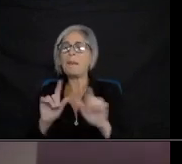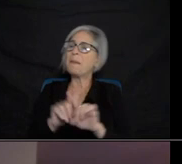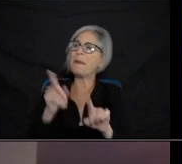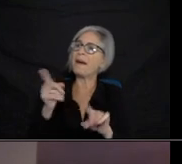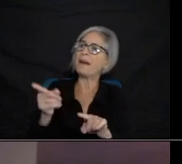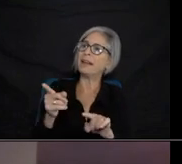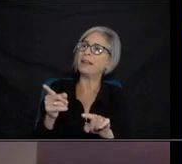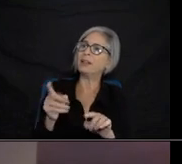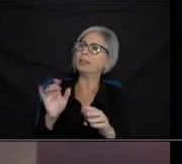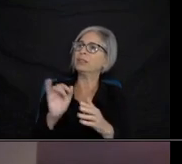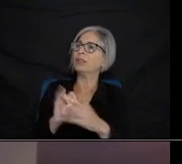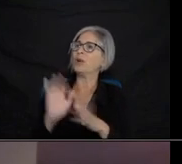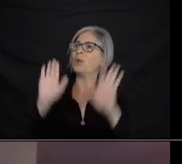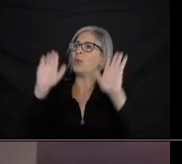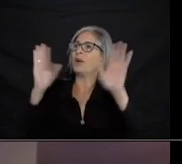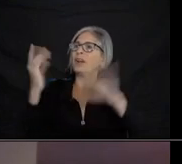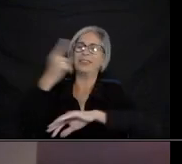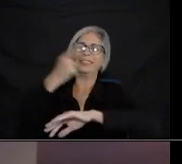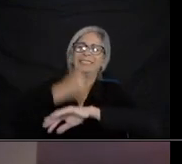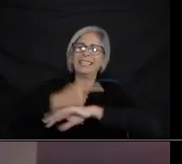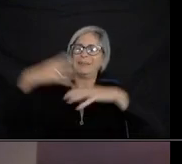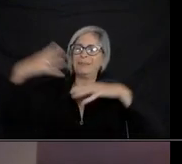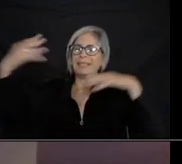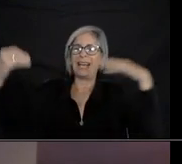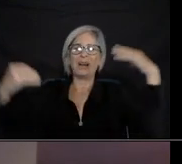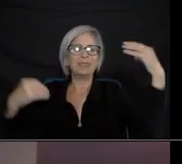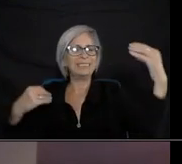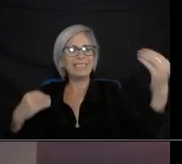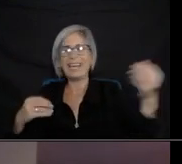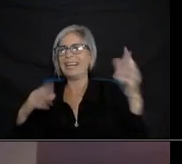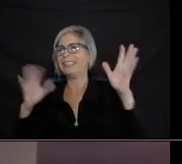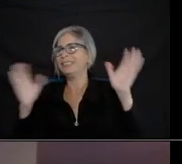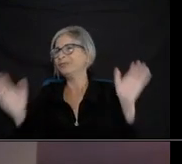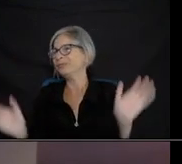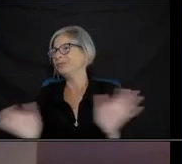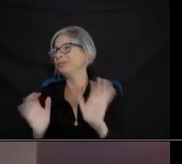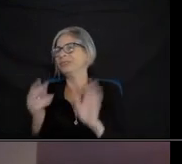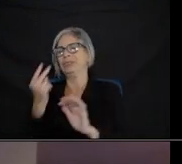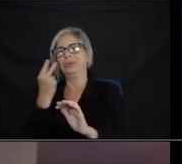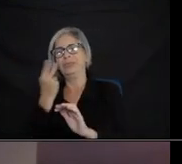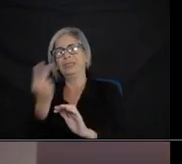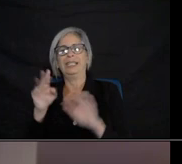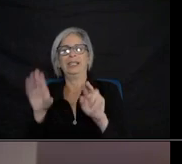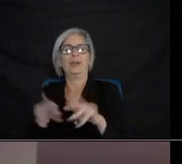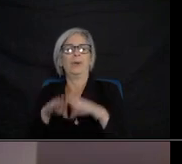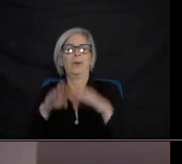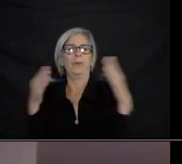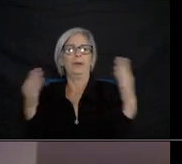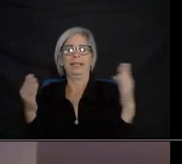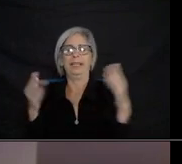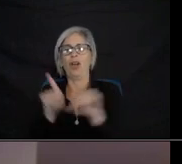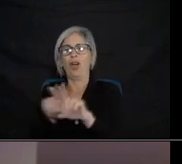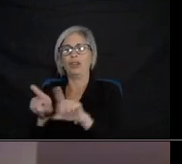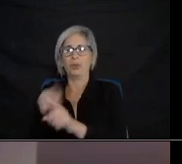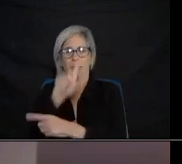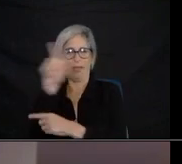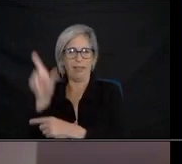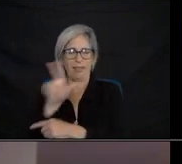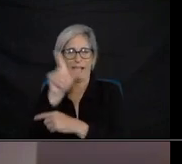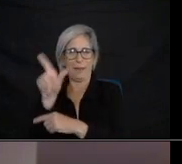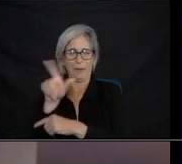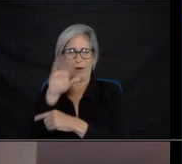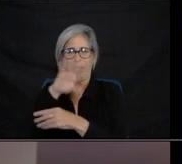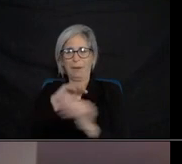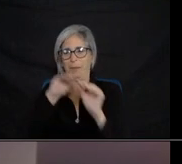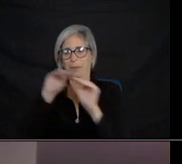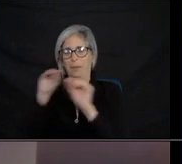It was a grand day to get everybody out there and celebrate the success of City Hall, and actually the library also moved in